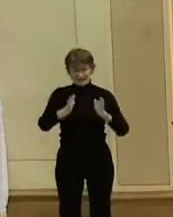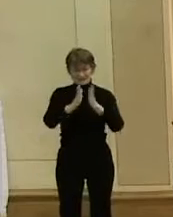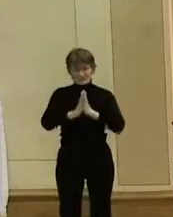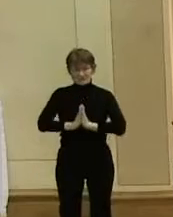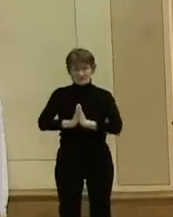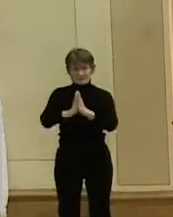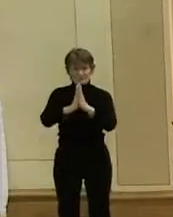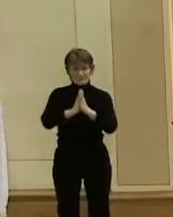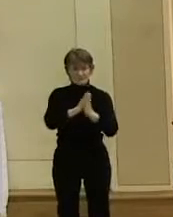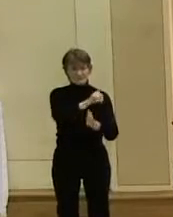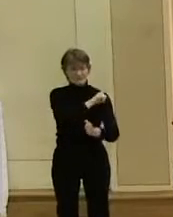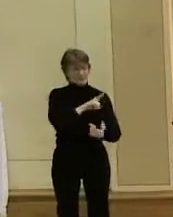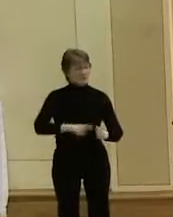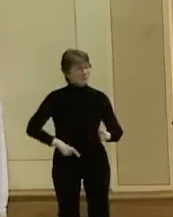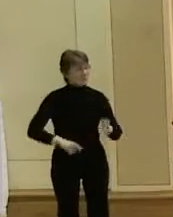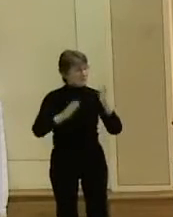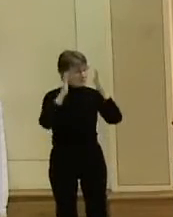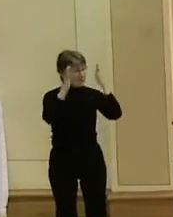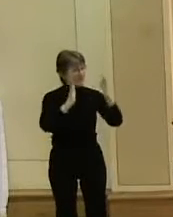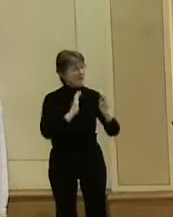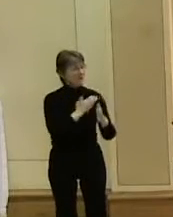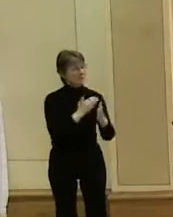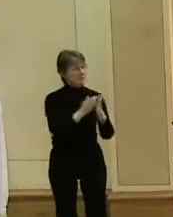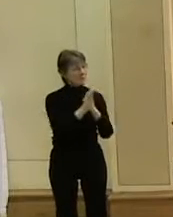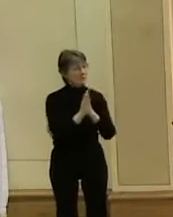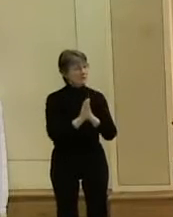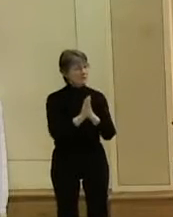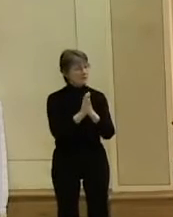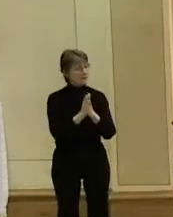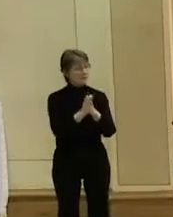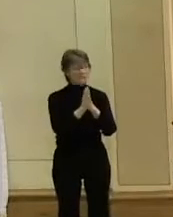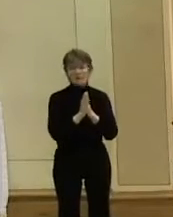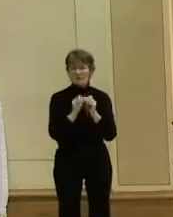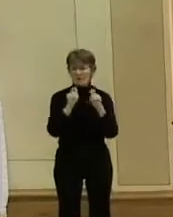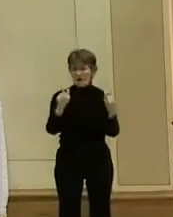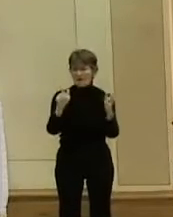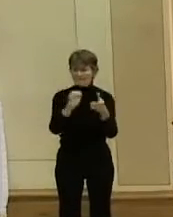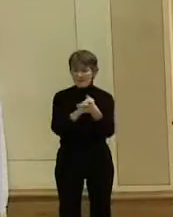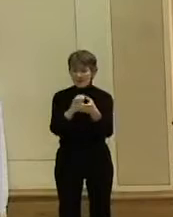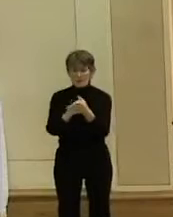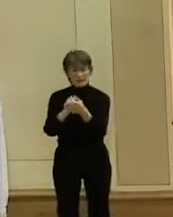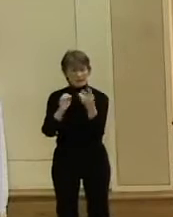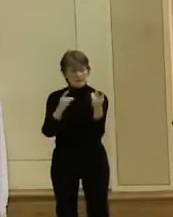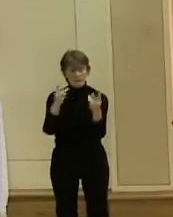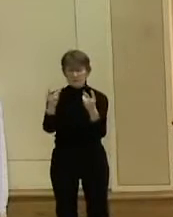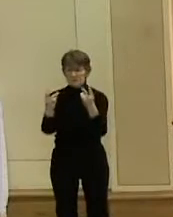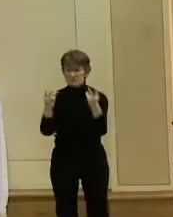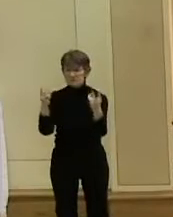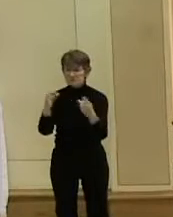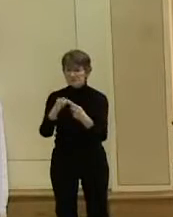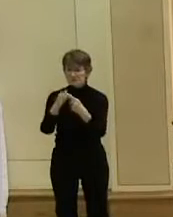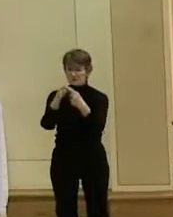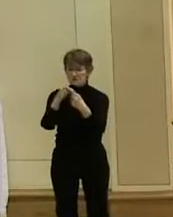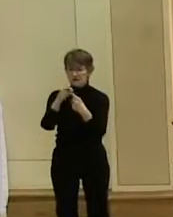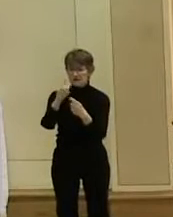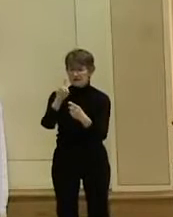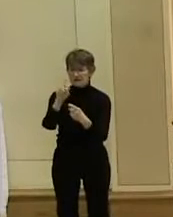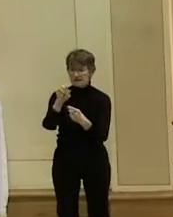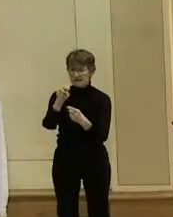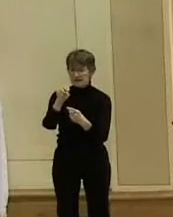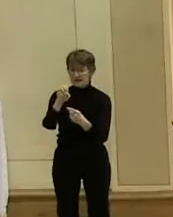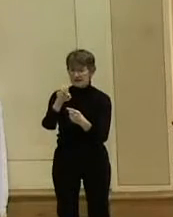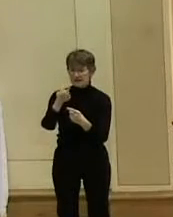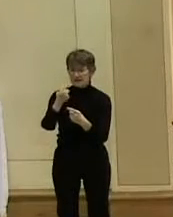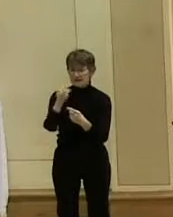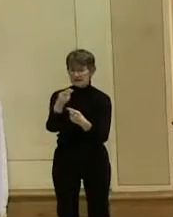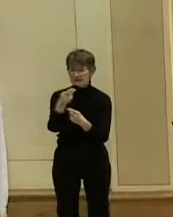pray to the Lord. Lord, hear our prayers. For all married couples, especially Kenneth Hansen and